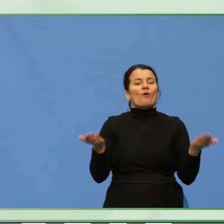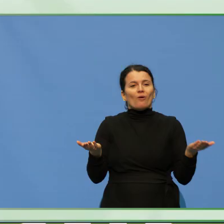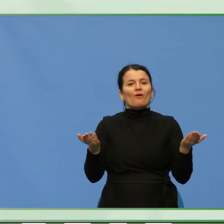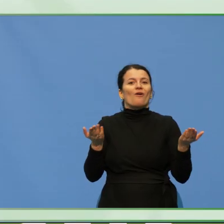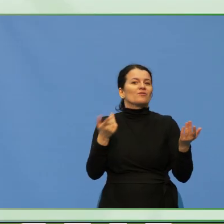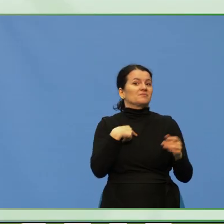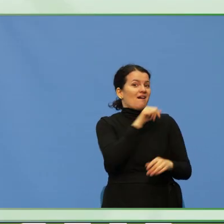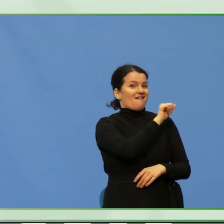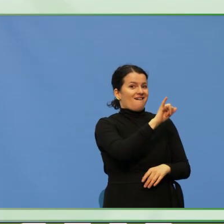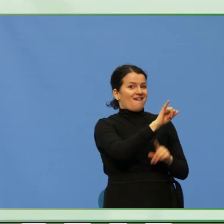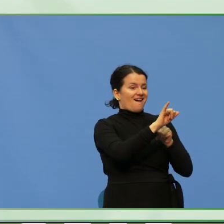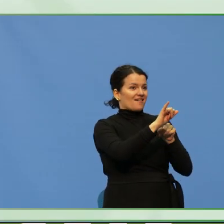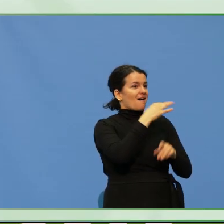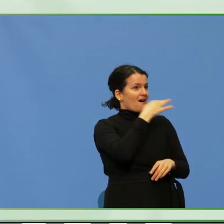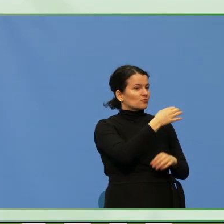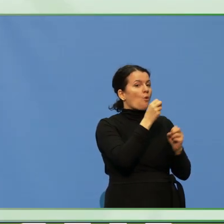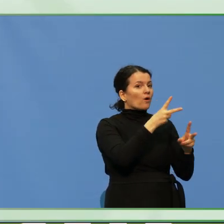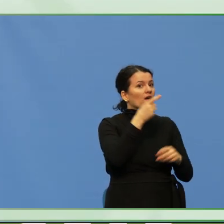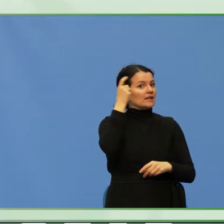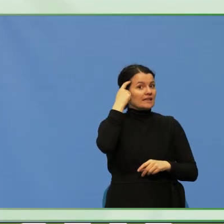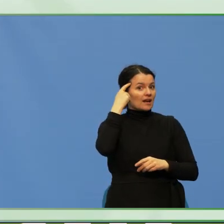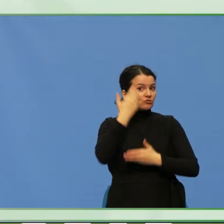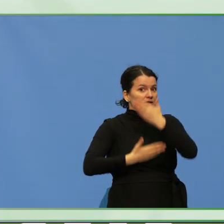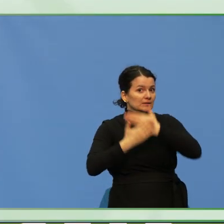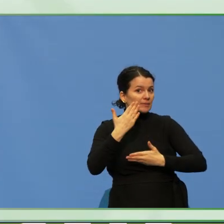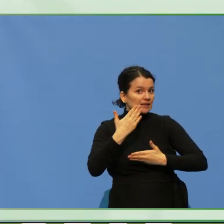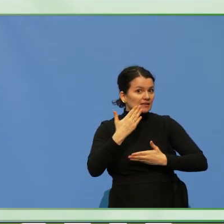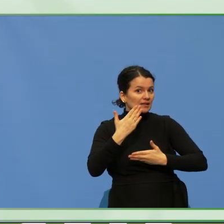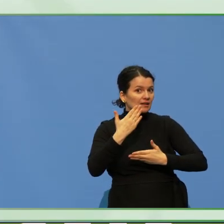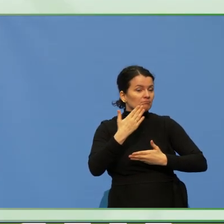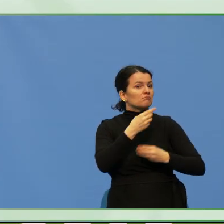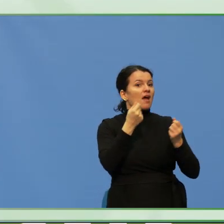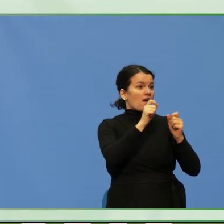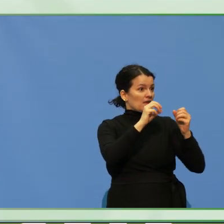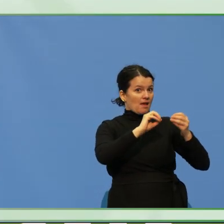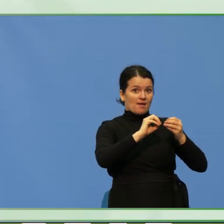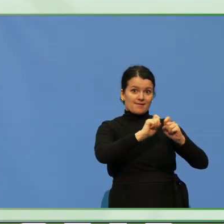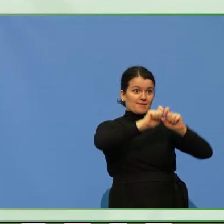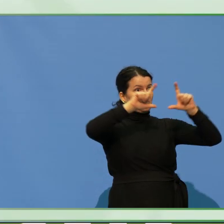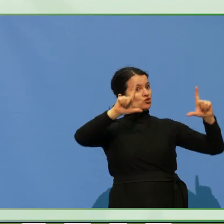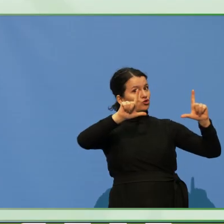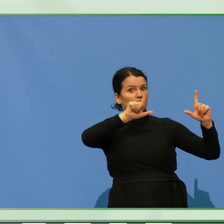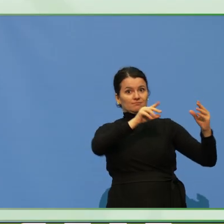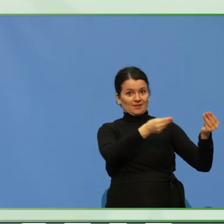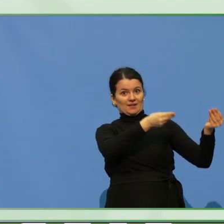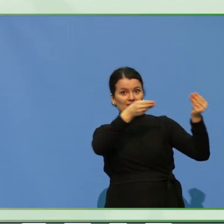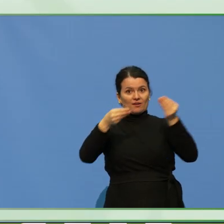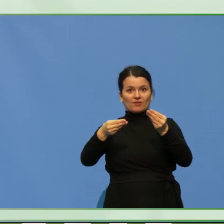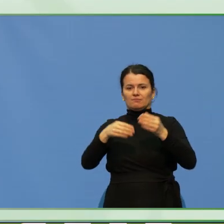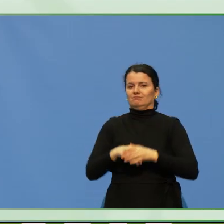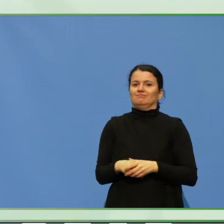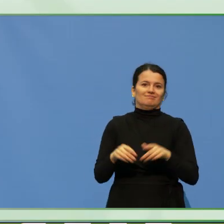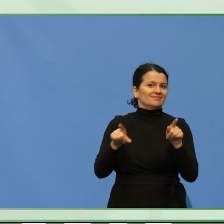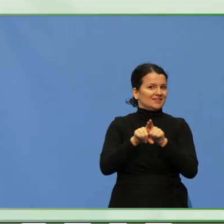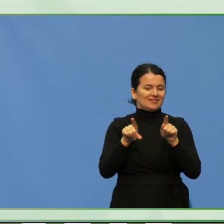a person with intellectual developmental disabilities, that often comes back also not just as a misrepresentative lens,